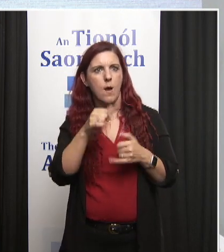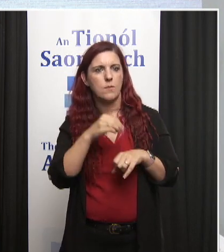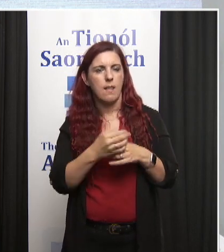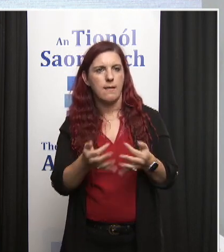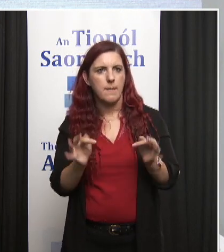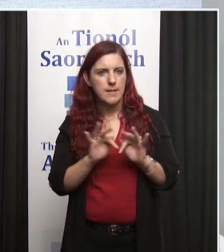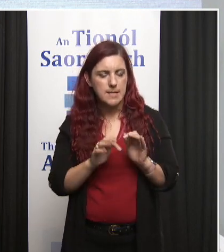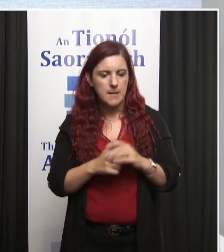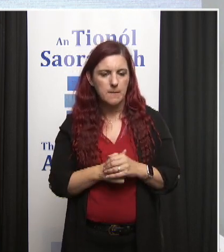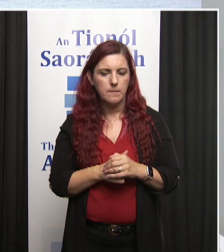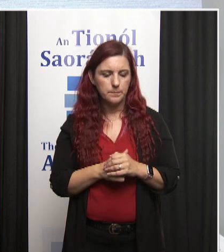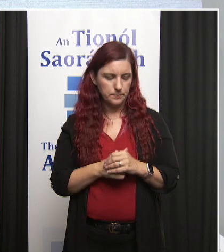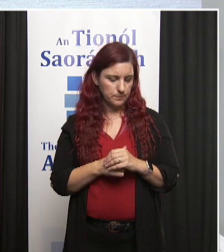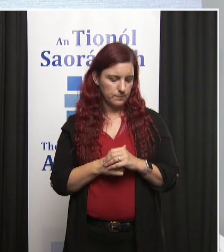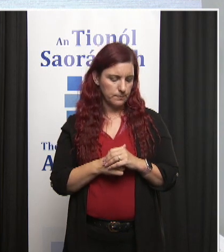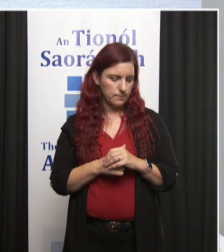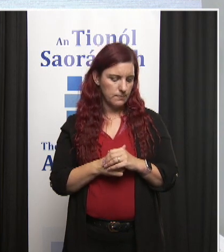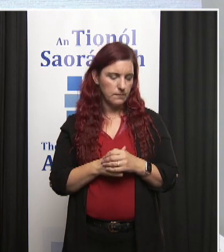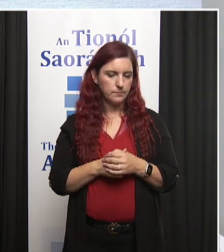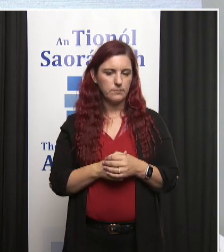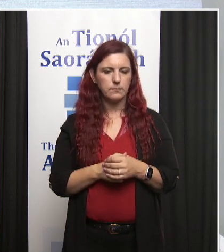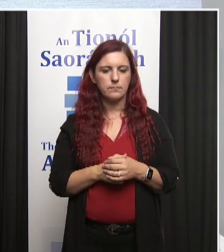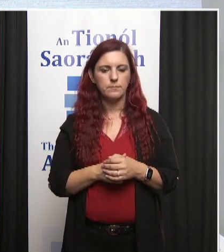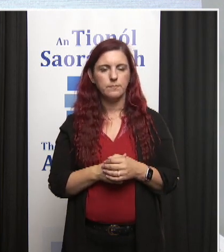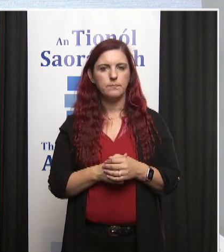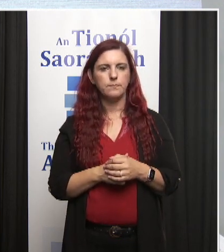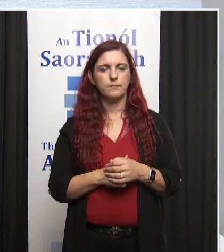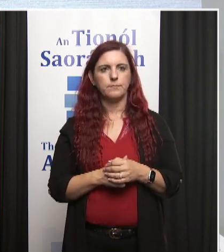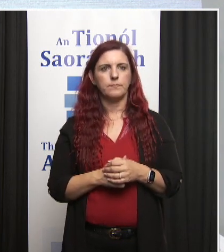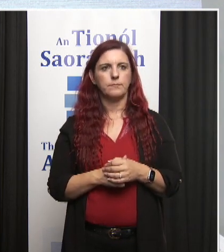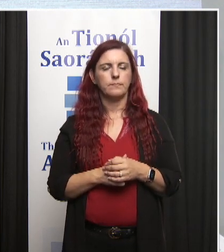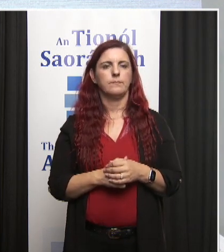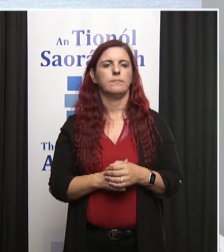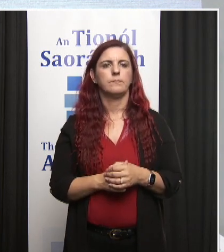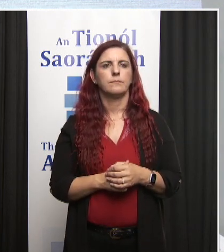Group ensure whether a DM should be affiliated to a party.